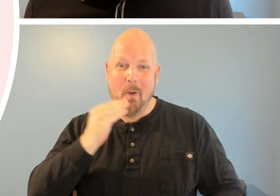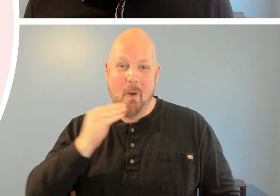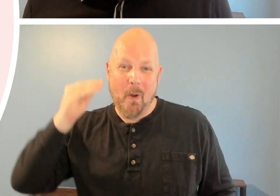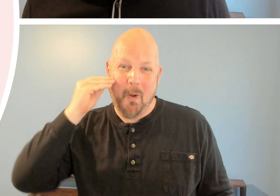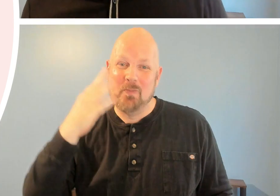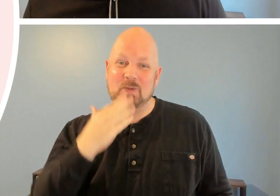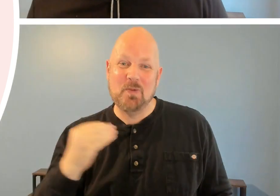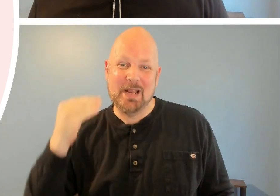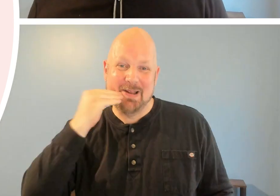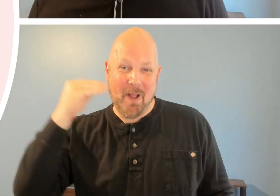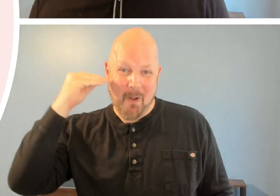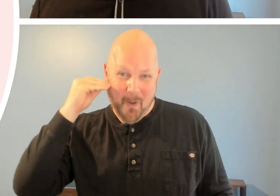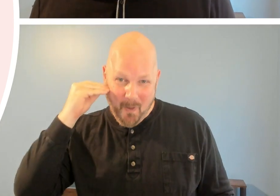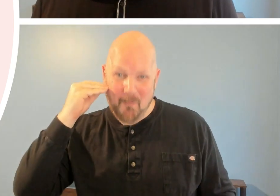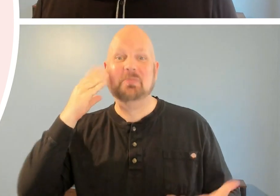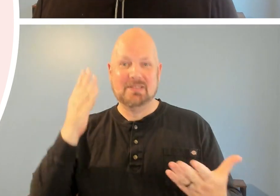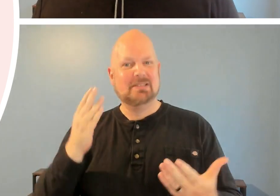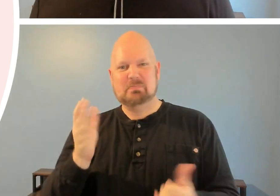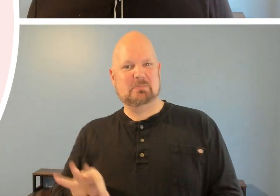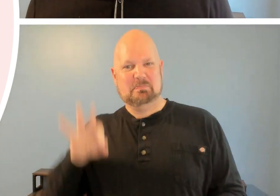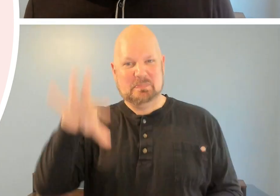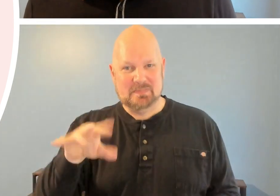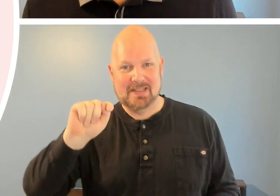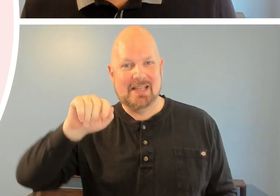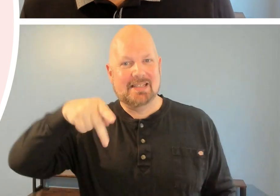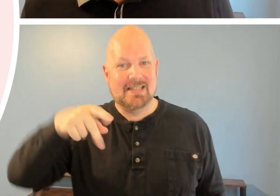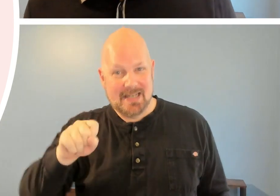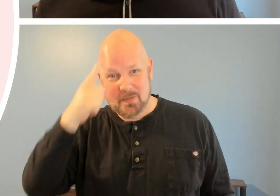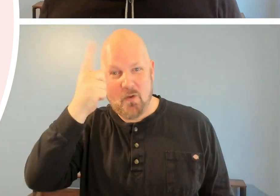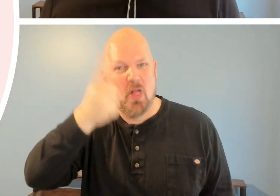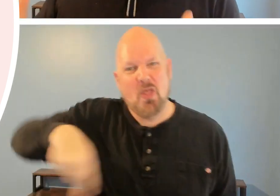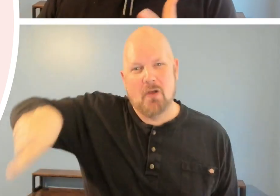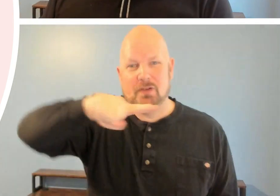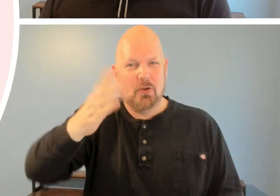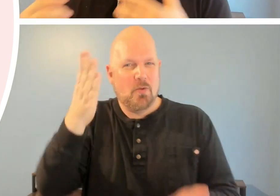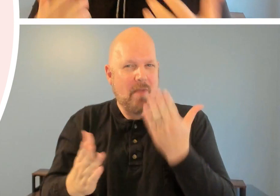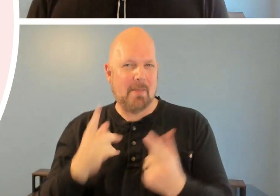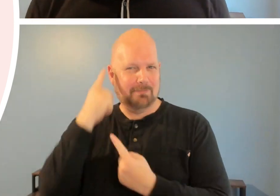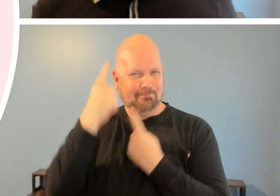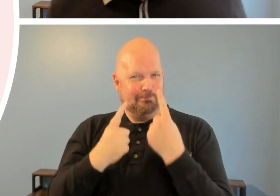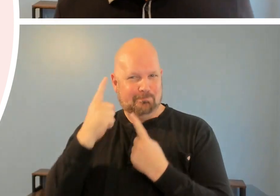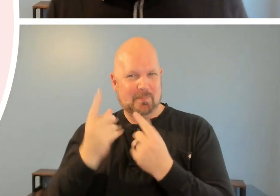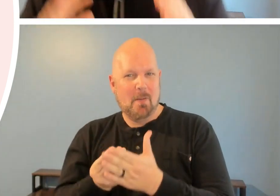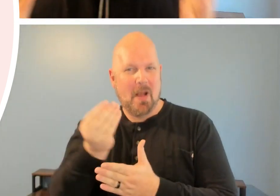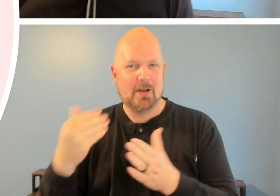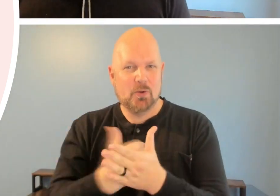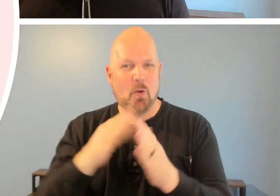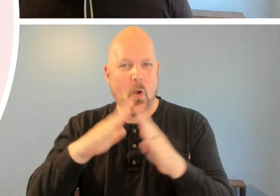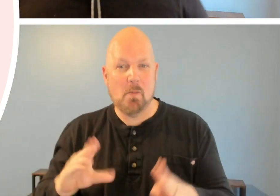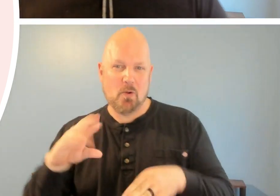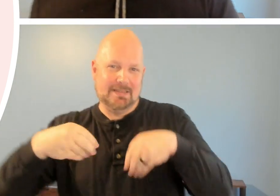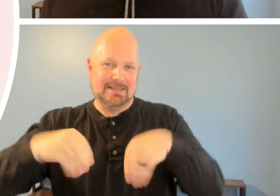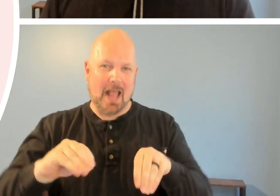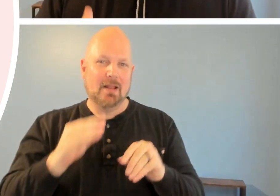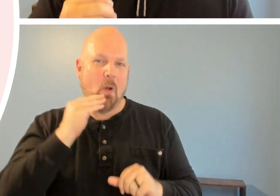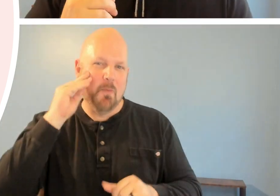some common tips and practices for those of you who might be interested in getting a new home or selling your home or working with a real estate agent, whatever the case might